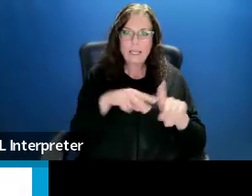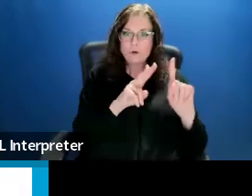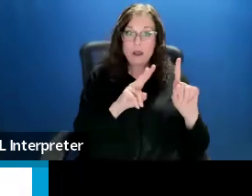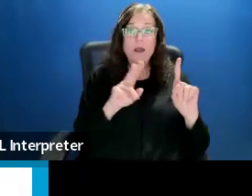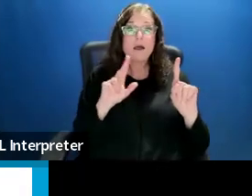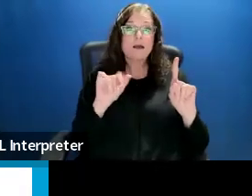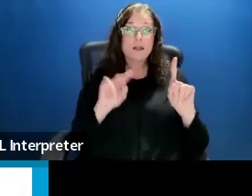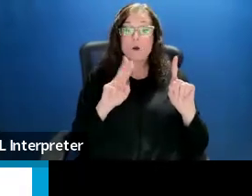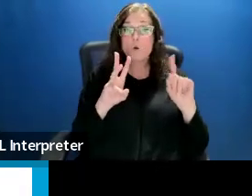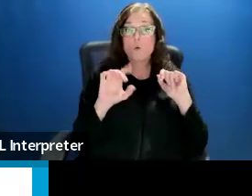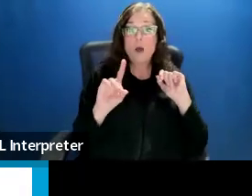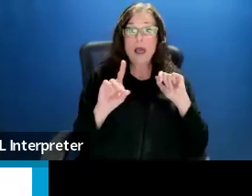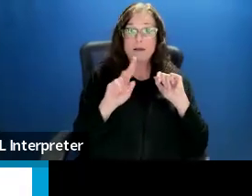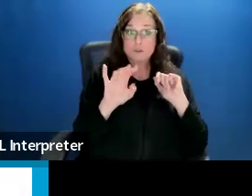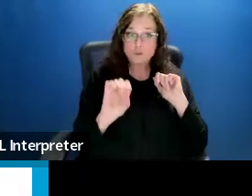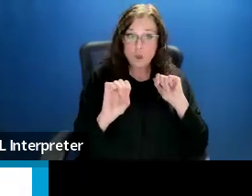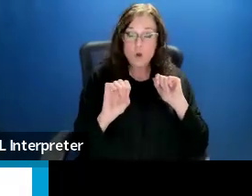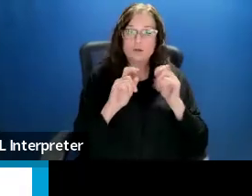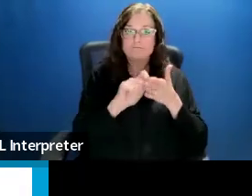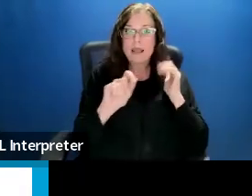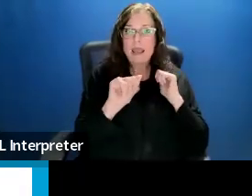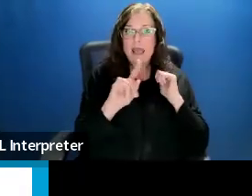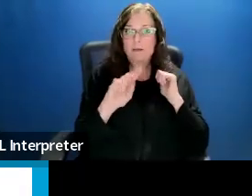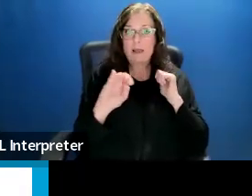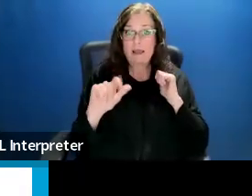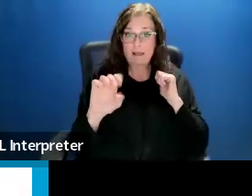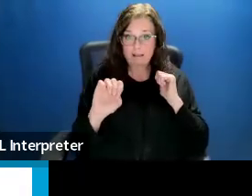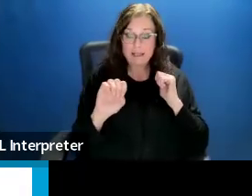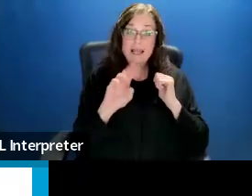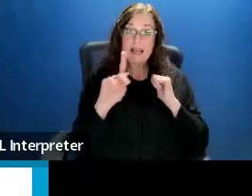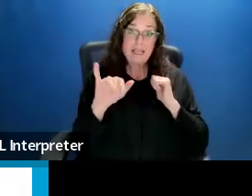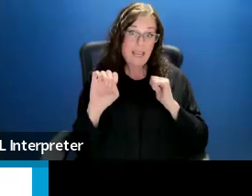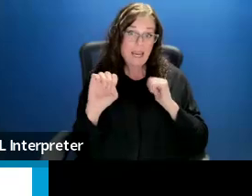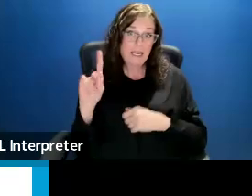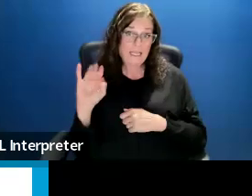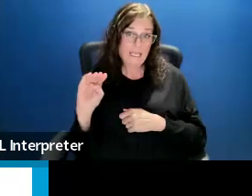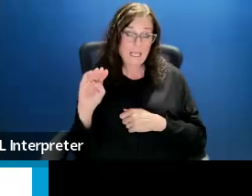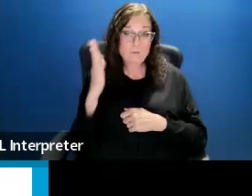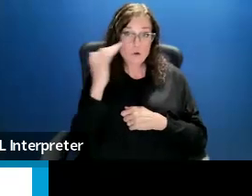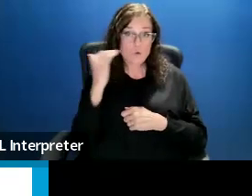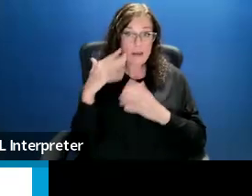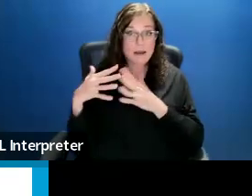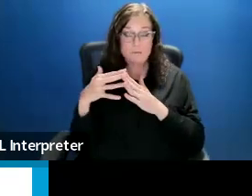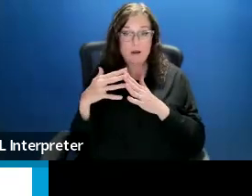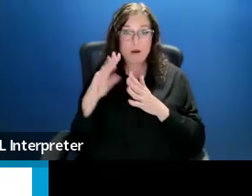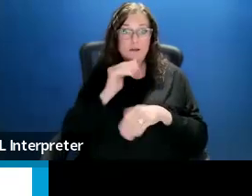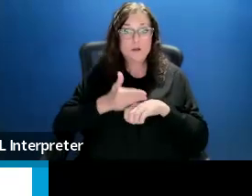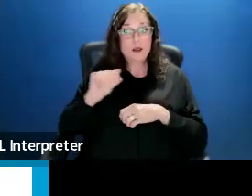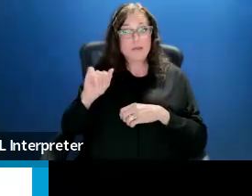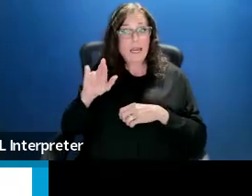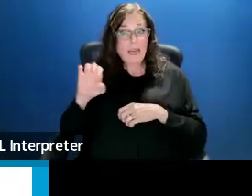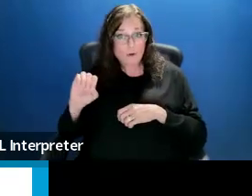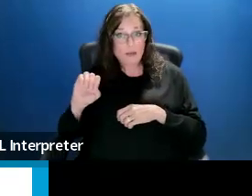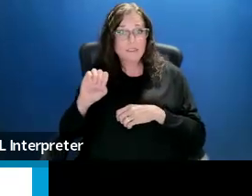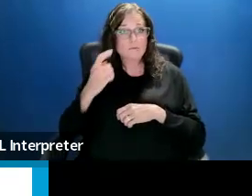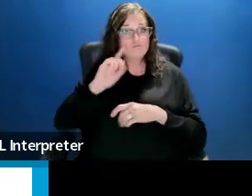The Wild Zone, is co-authored by Annabelle O. It follows Katie Kim, a Korean-American daughter of Aries, newly arrived at